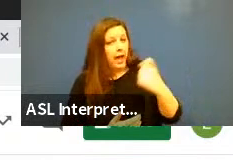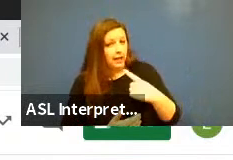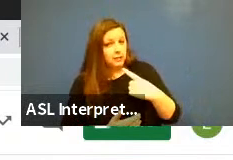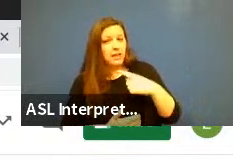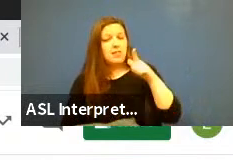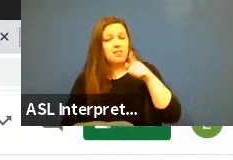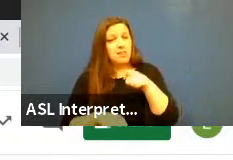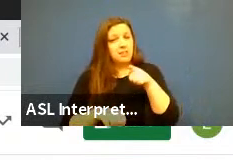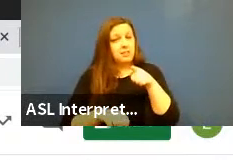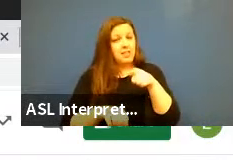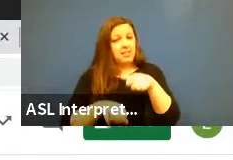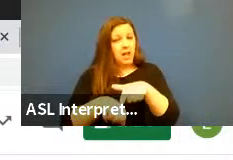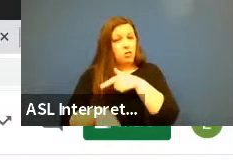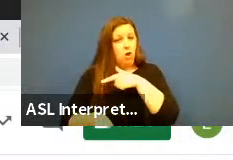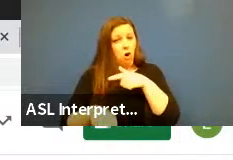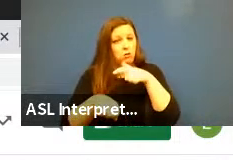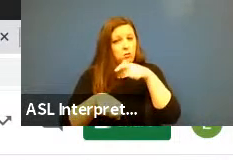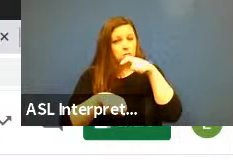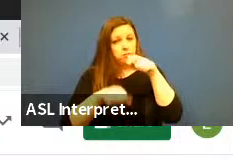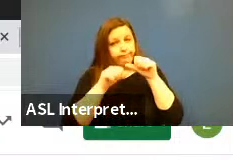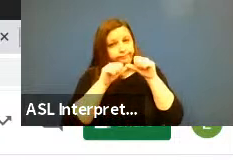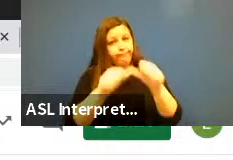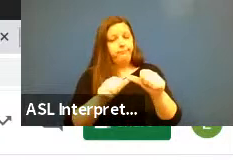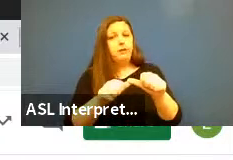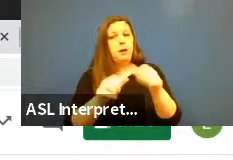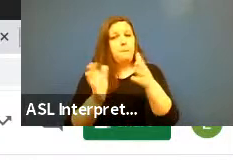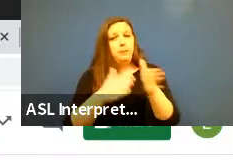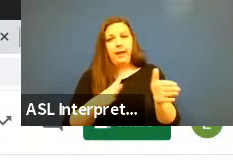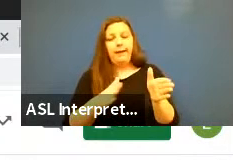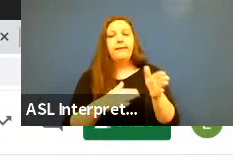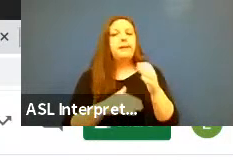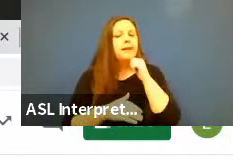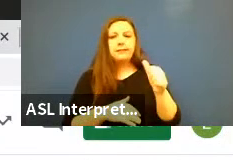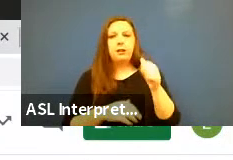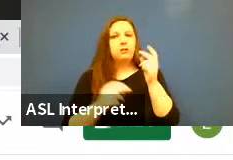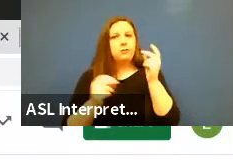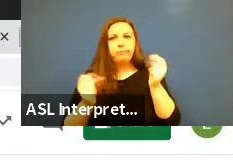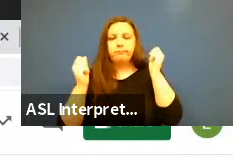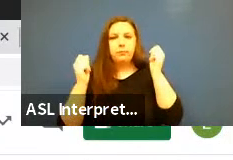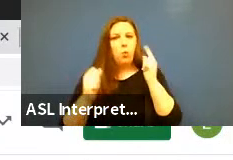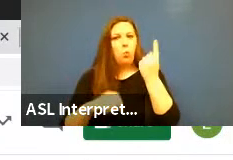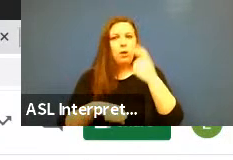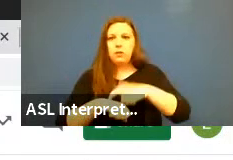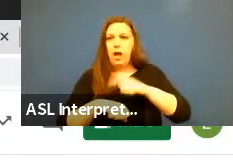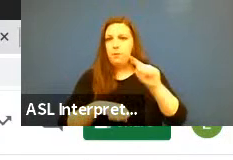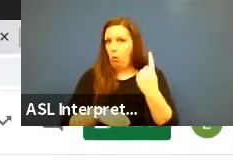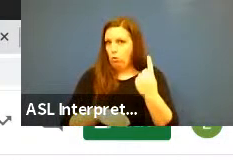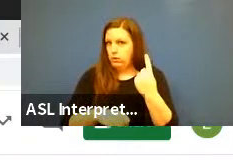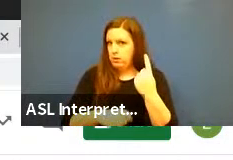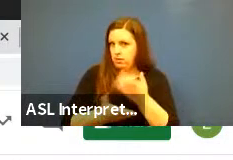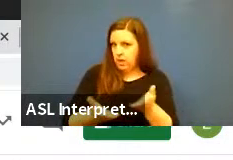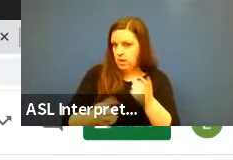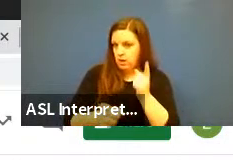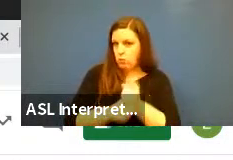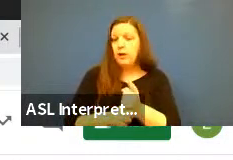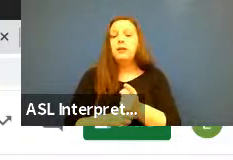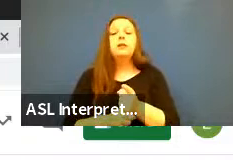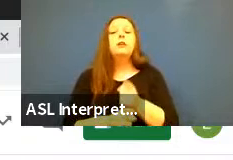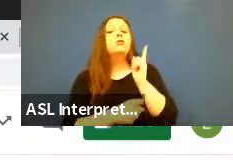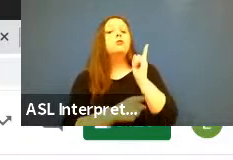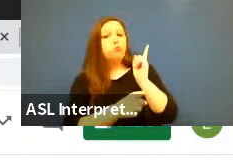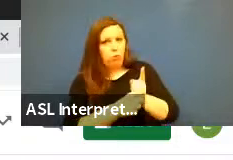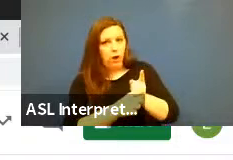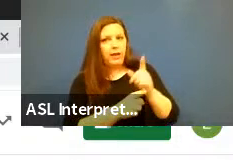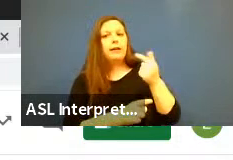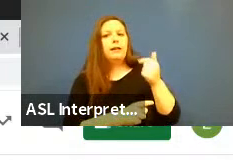plan, right? This is not just an instantaneous once only kind of thing. That's right. And Dr. Yeager, let